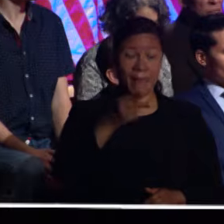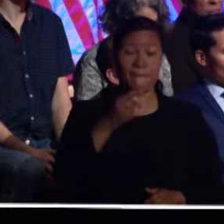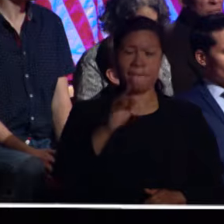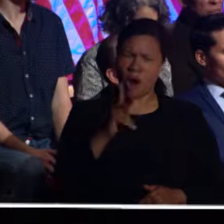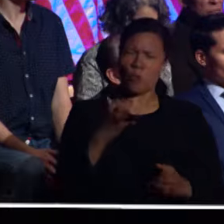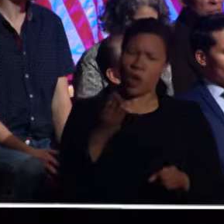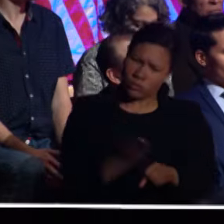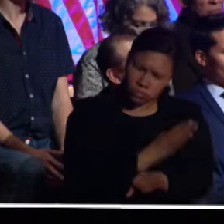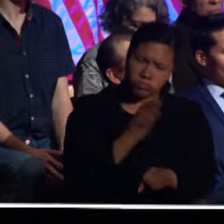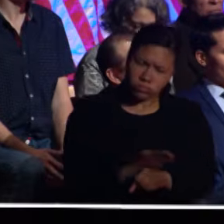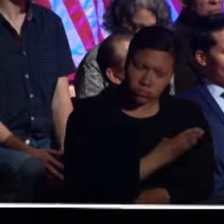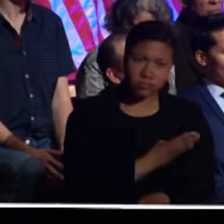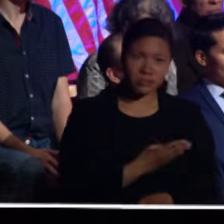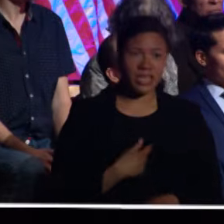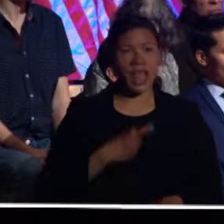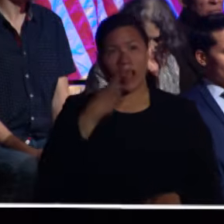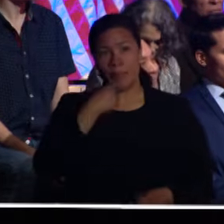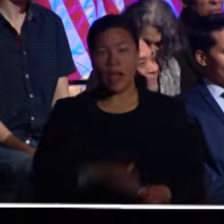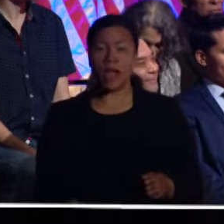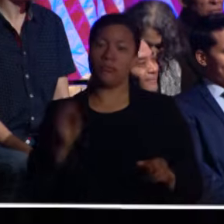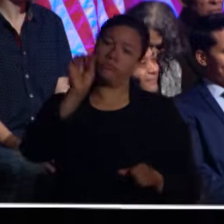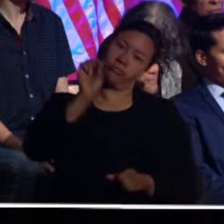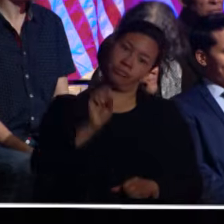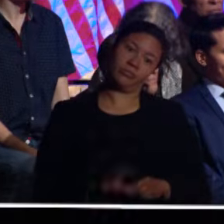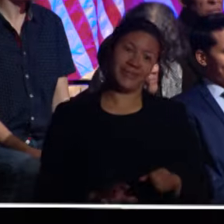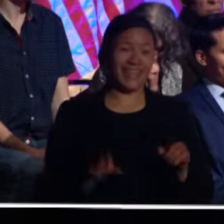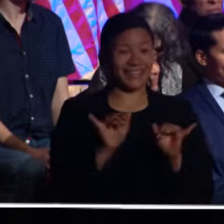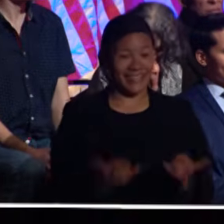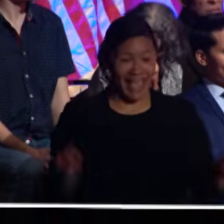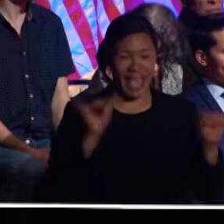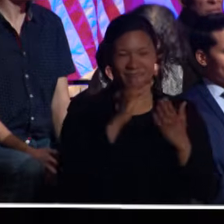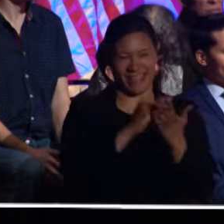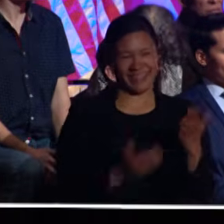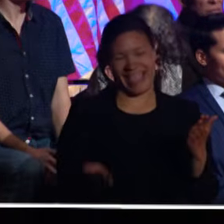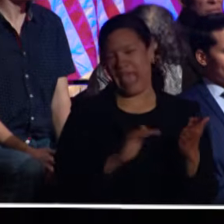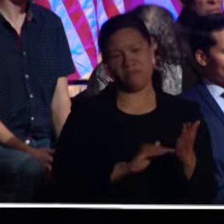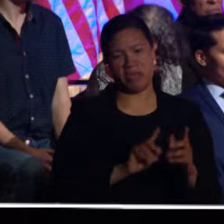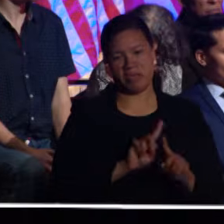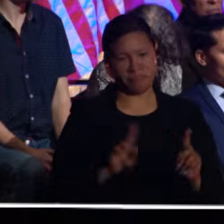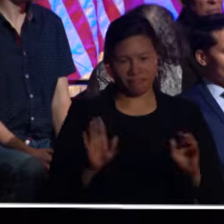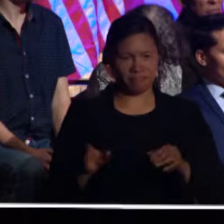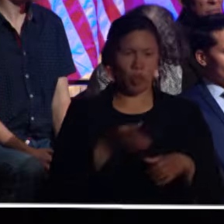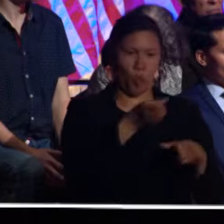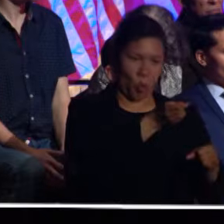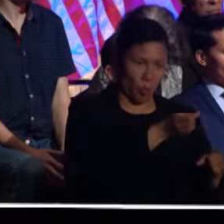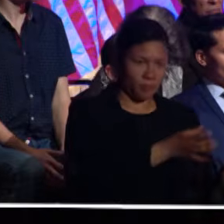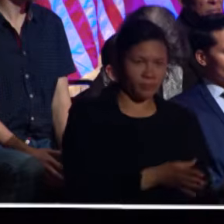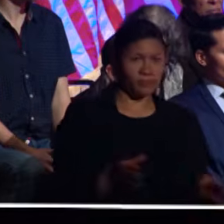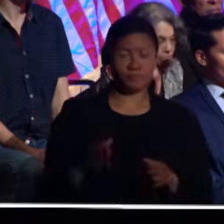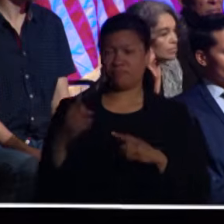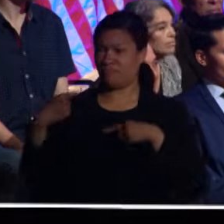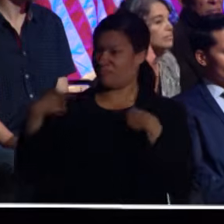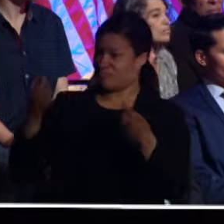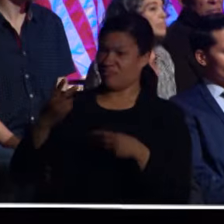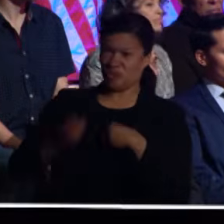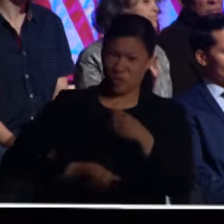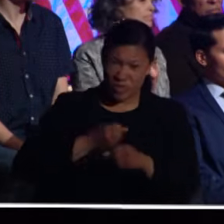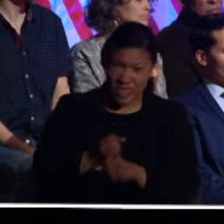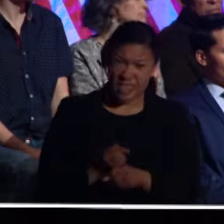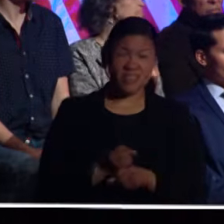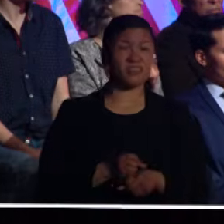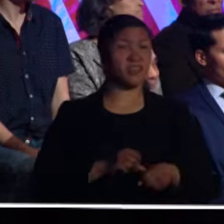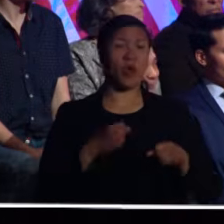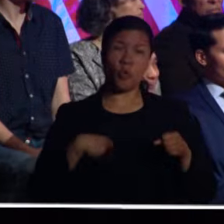and recite the exact same list. Over these past 2 years, instead of investments in